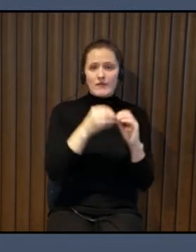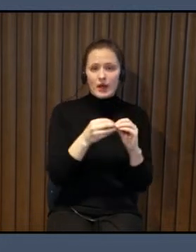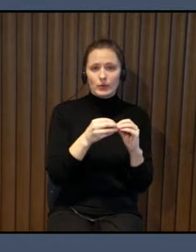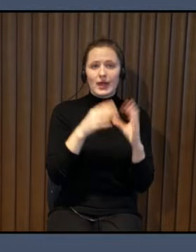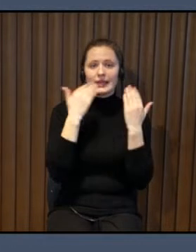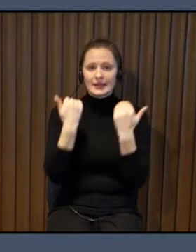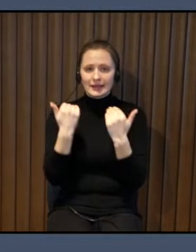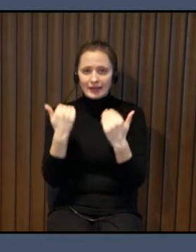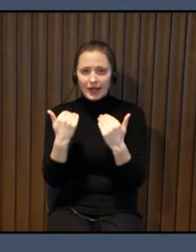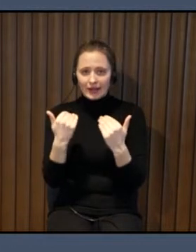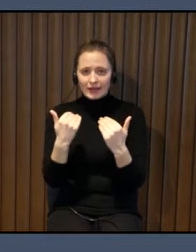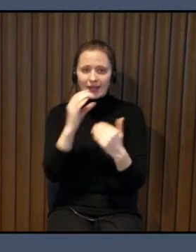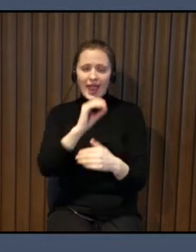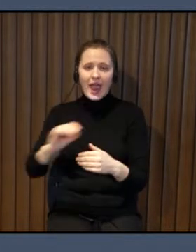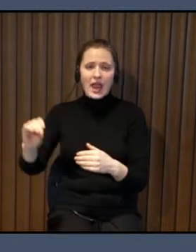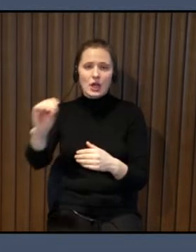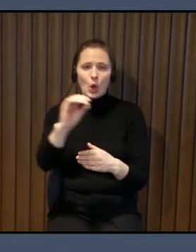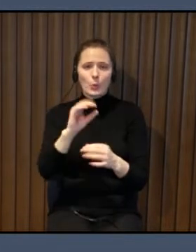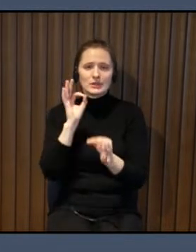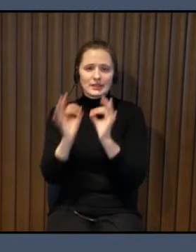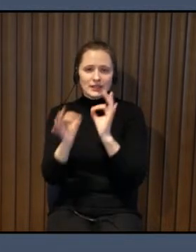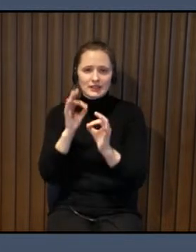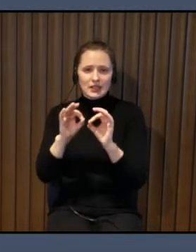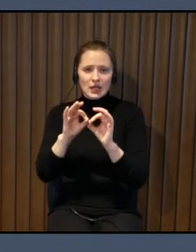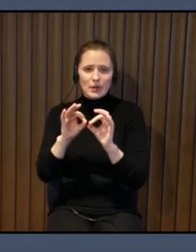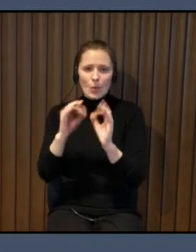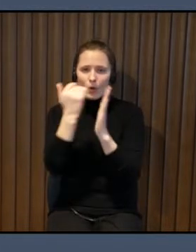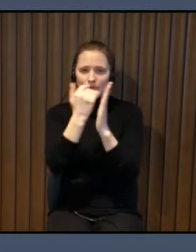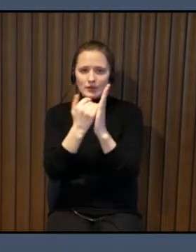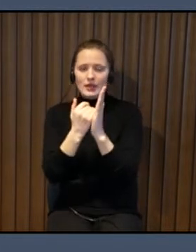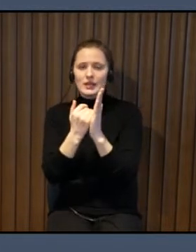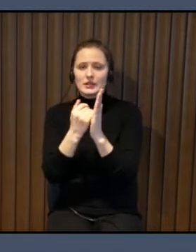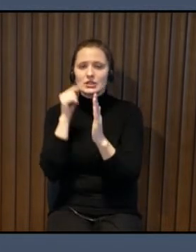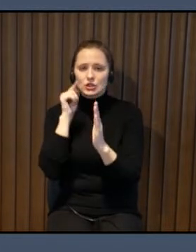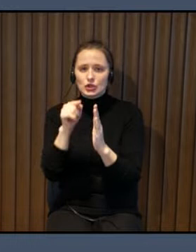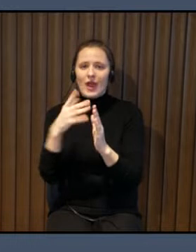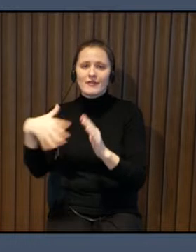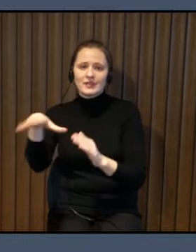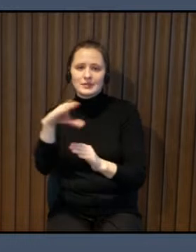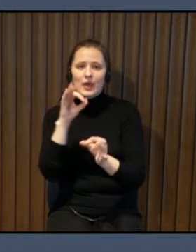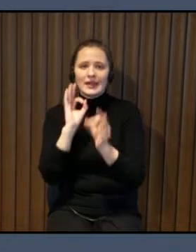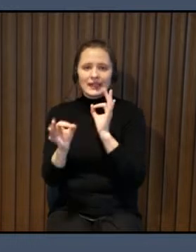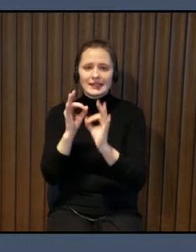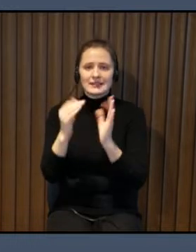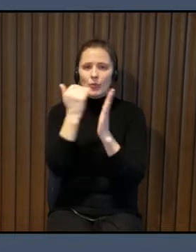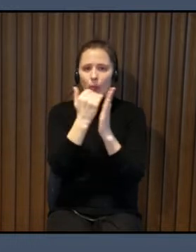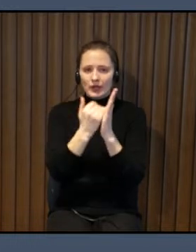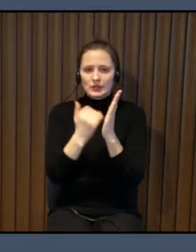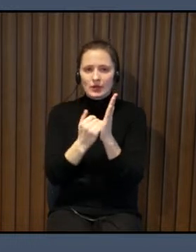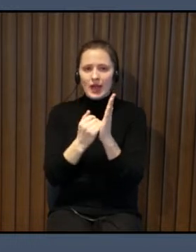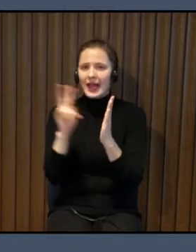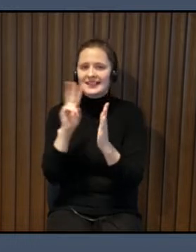Where is it written? If it wasn't written, then you shouldn't obey that rule. But in